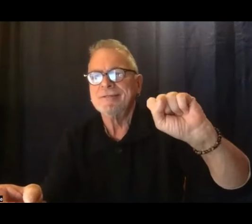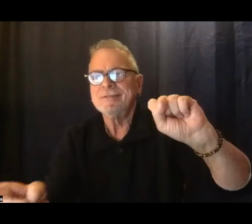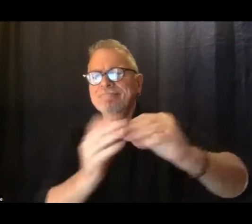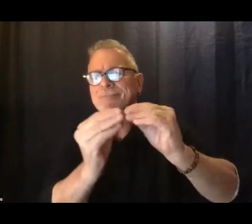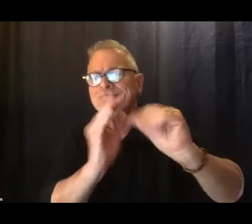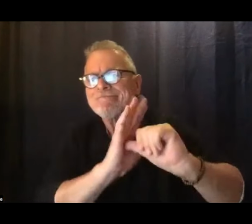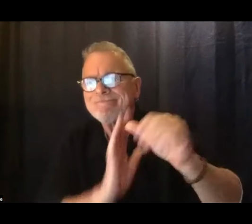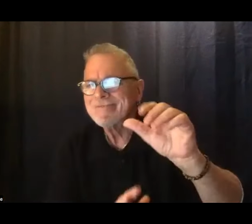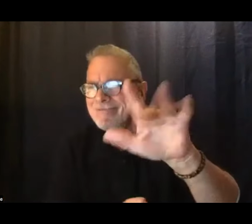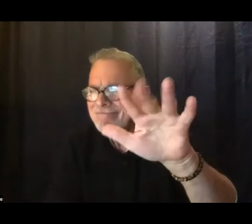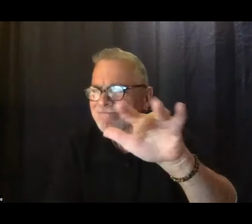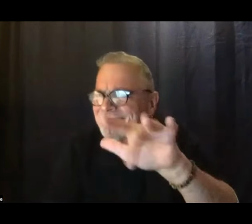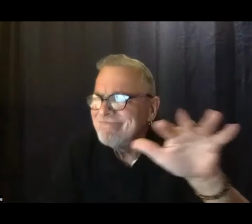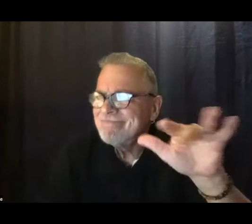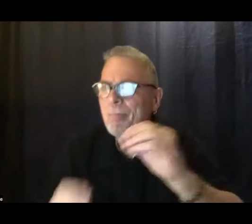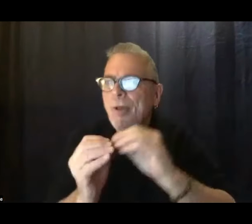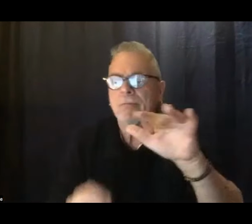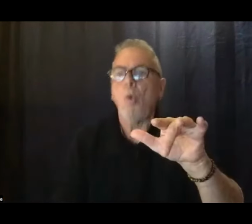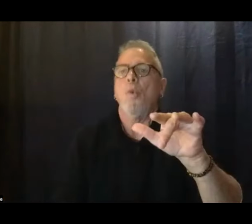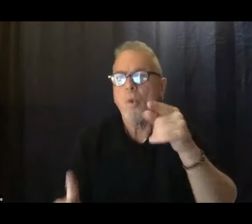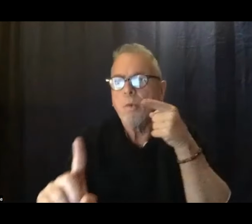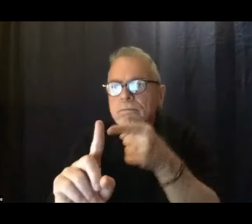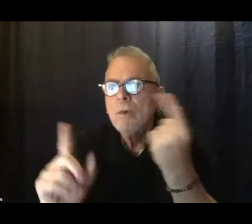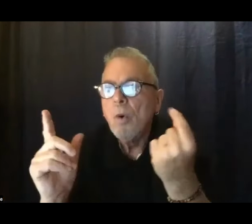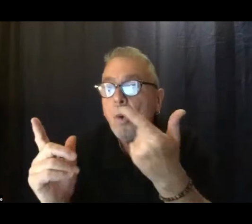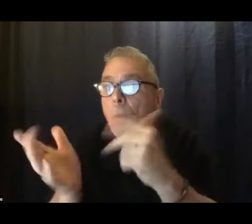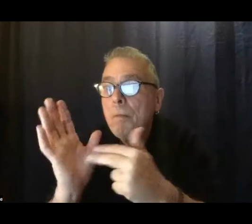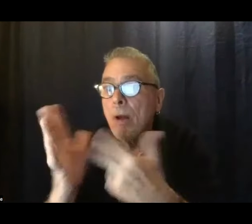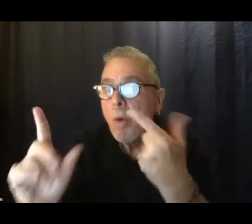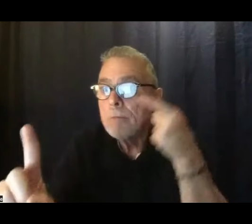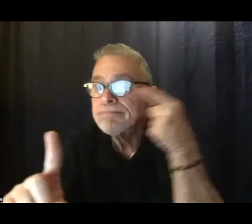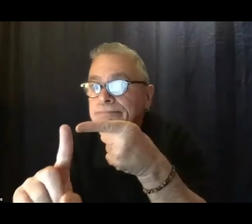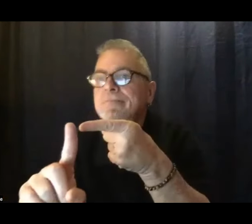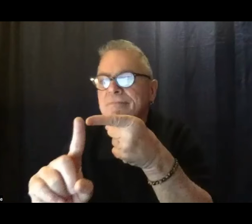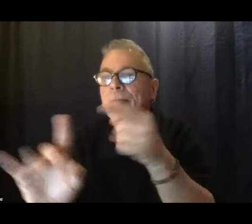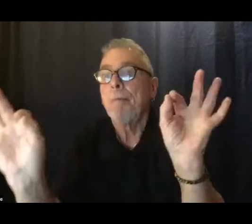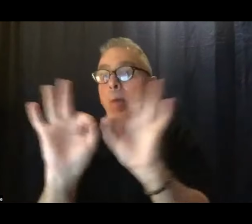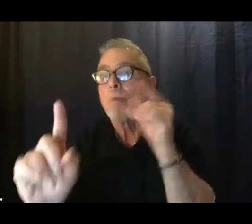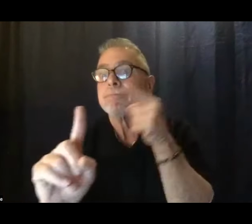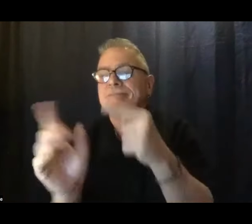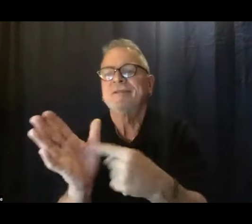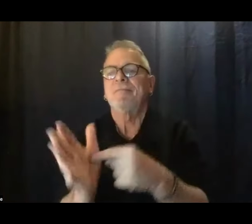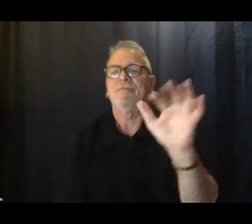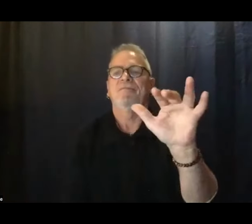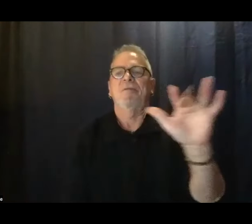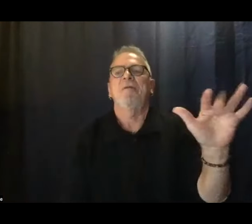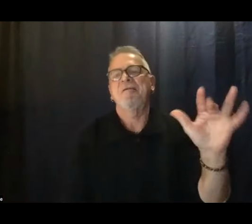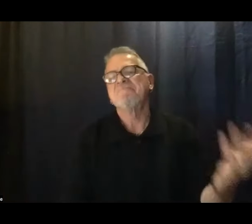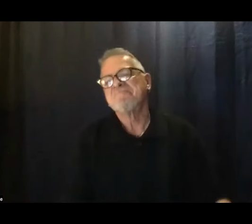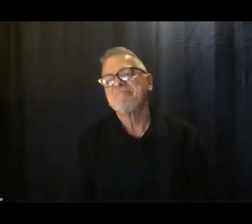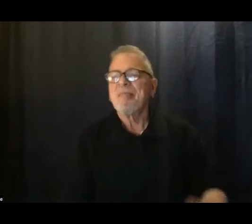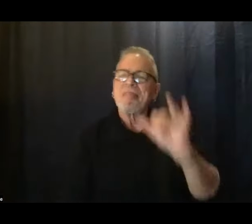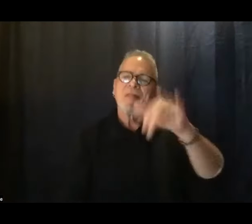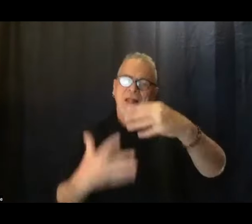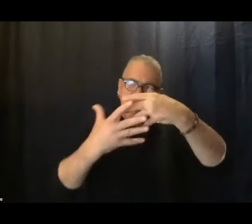for clarification on what a sign might have been or something along those lines, or you do want to emphasize them, that's something that provides more information. There's a specific point